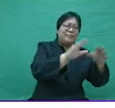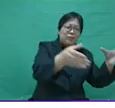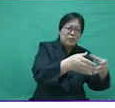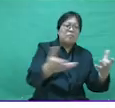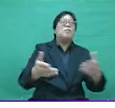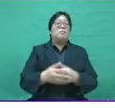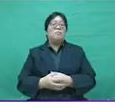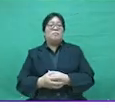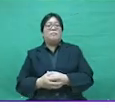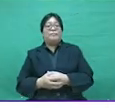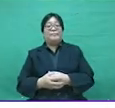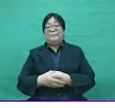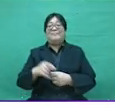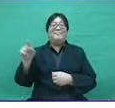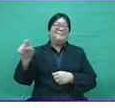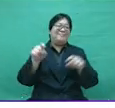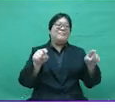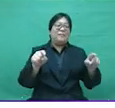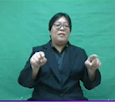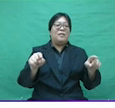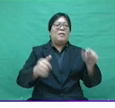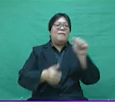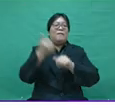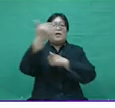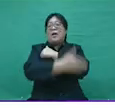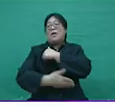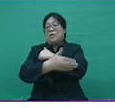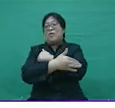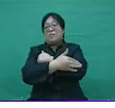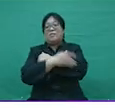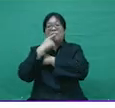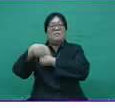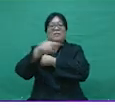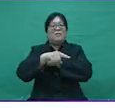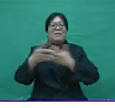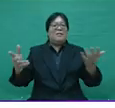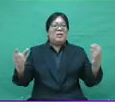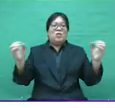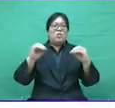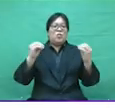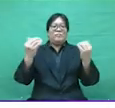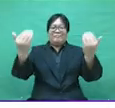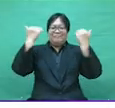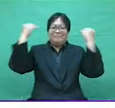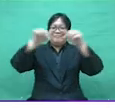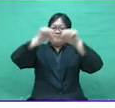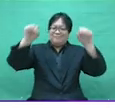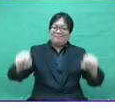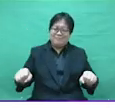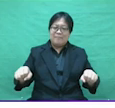on. And there, where in most of the countries, there was no unemployment